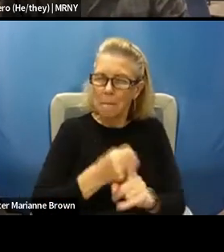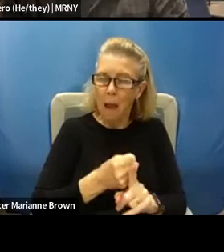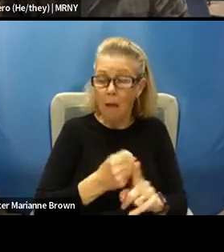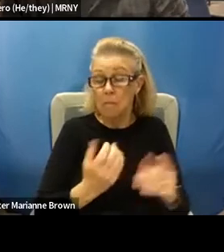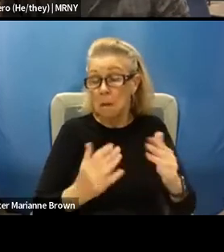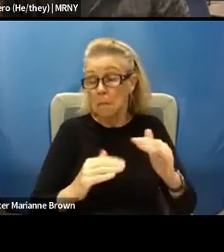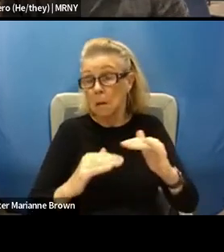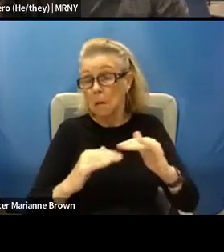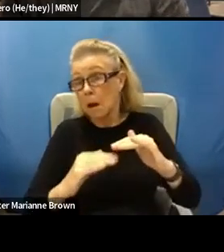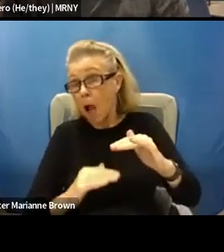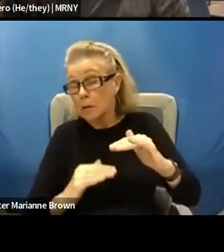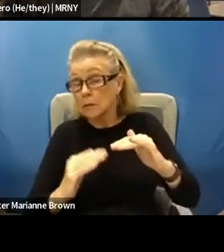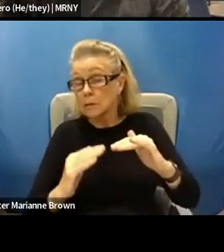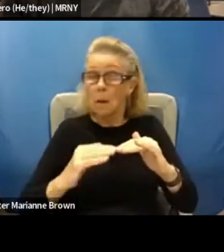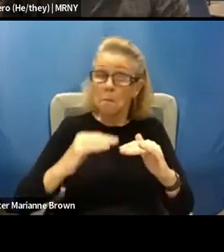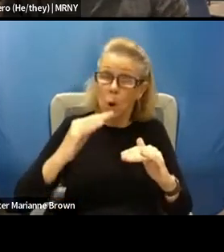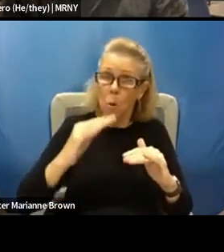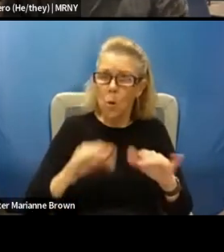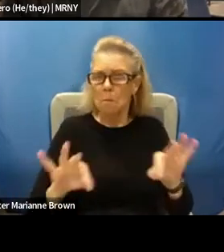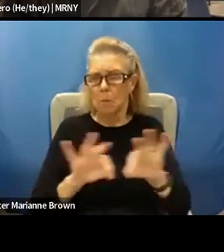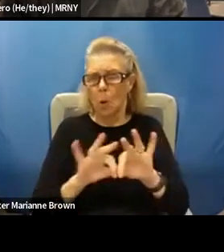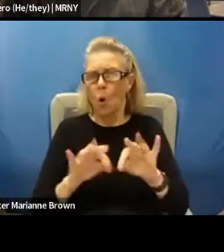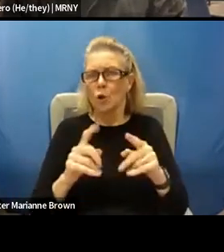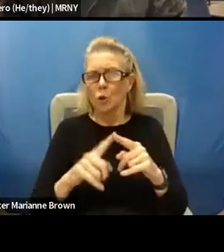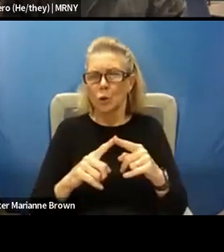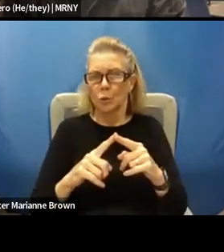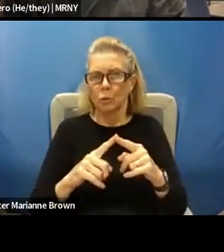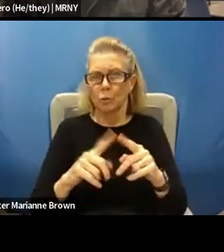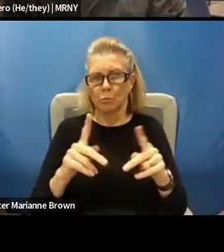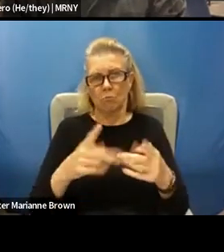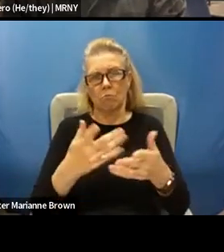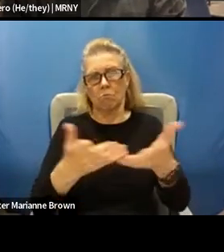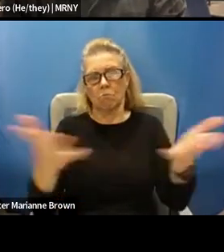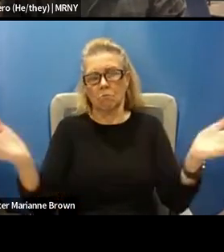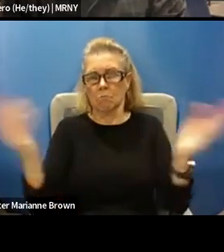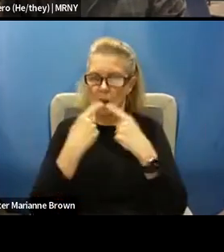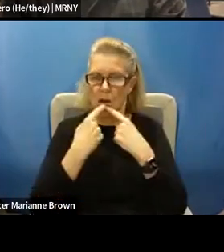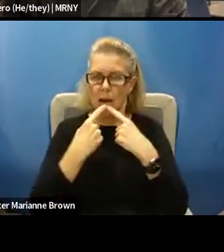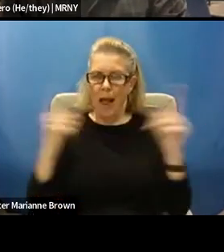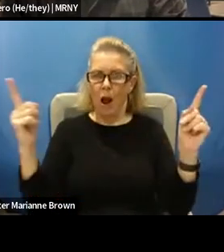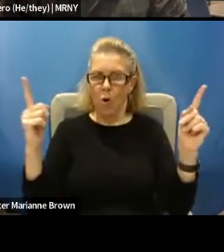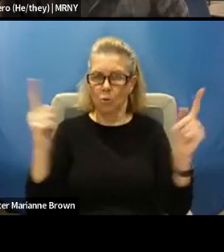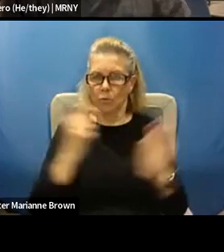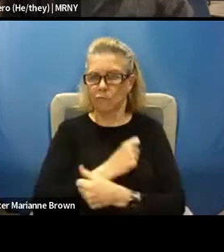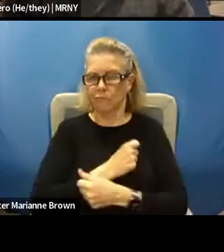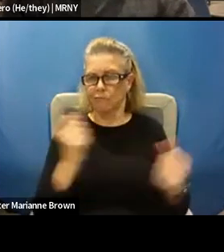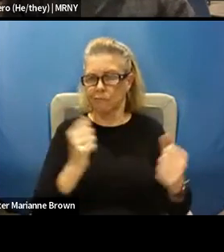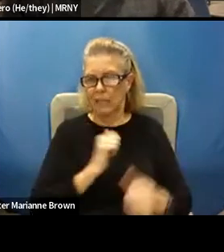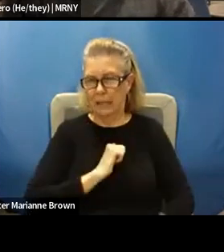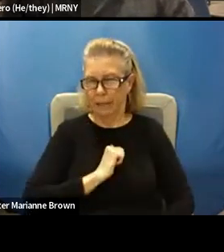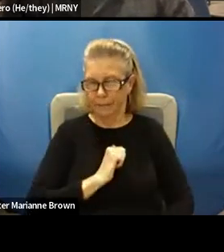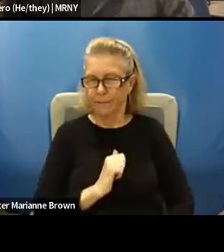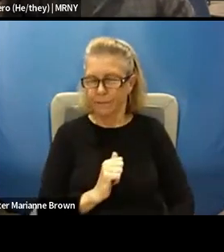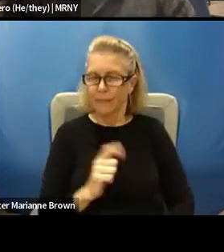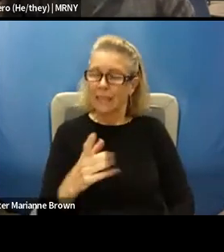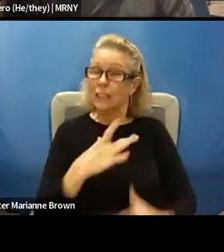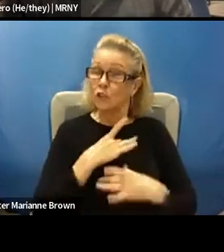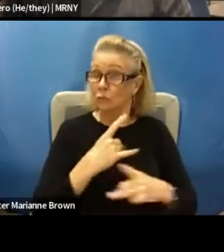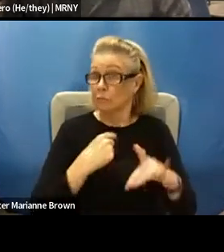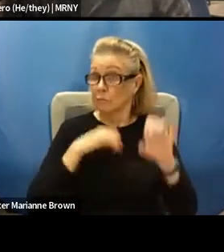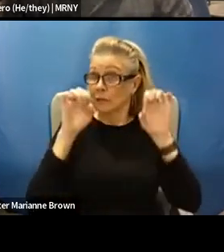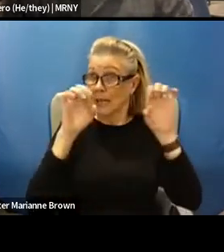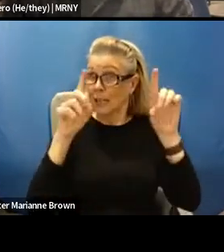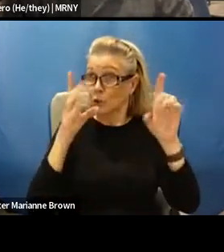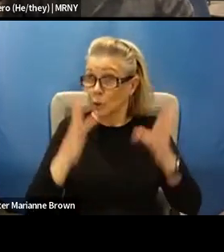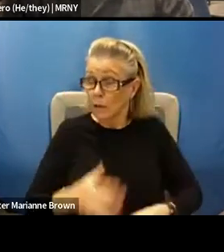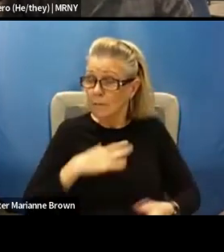important to sort of publicly announce oneself. And it's interesting for me, I'm an educator, I teach